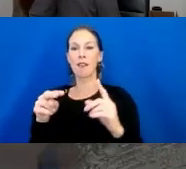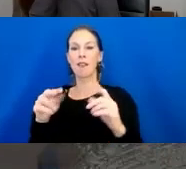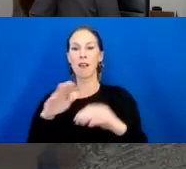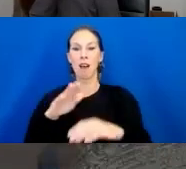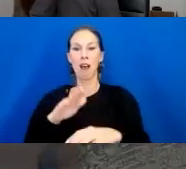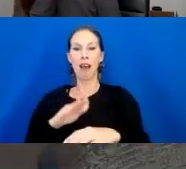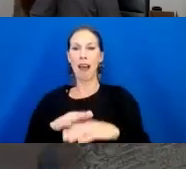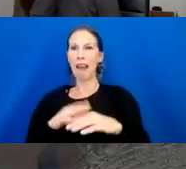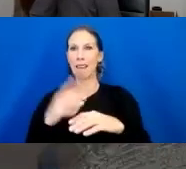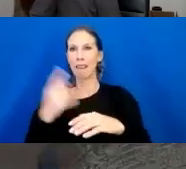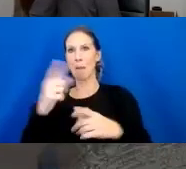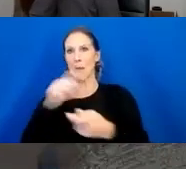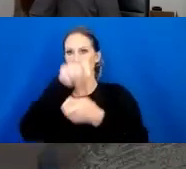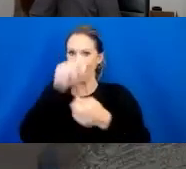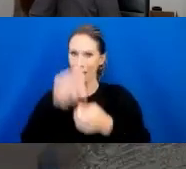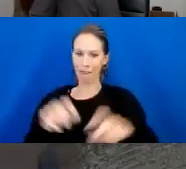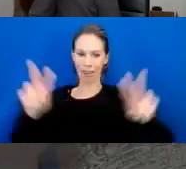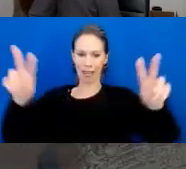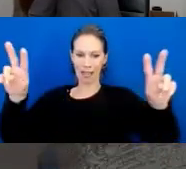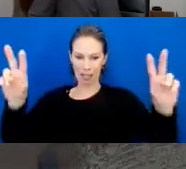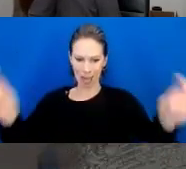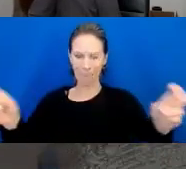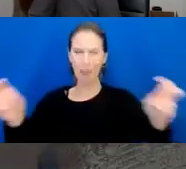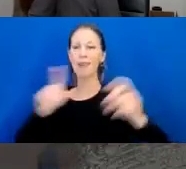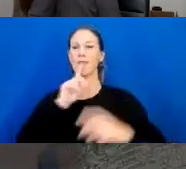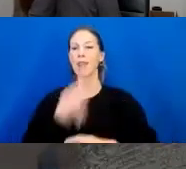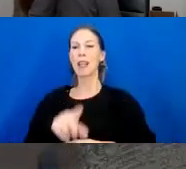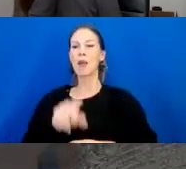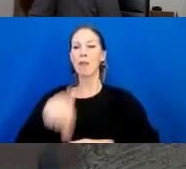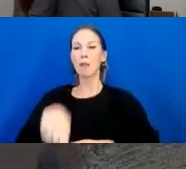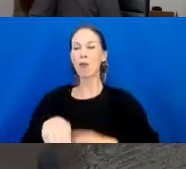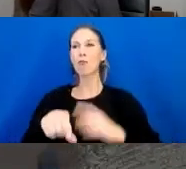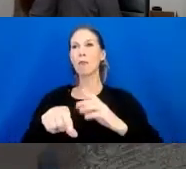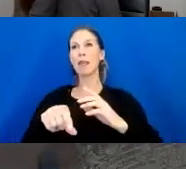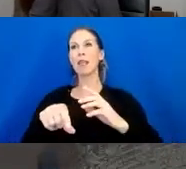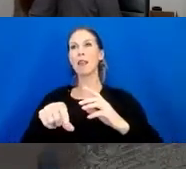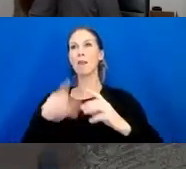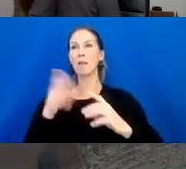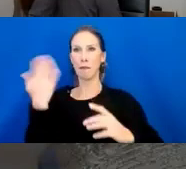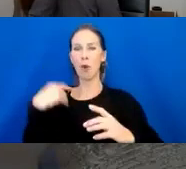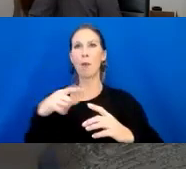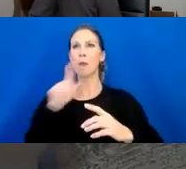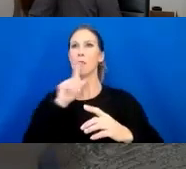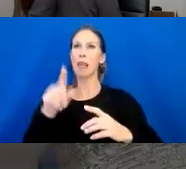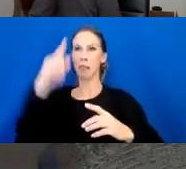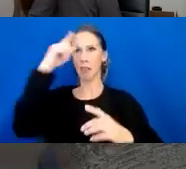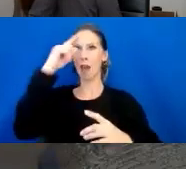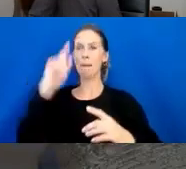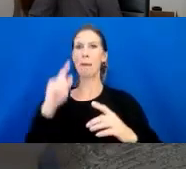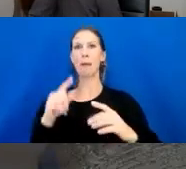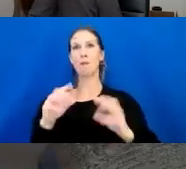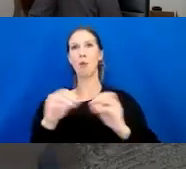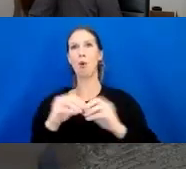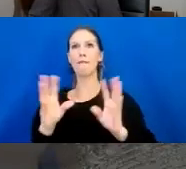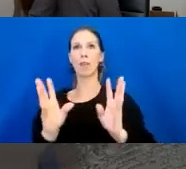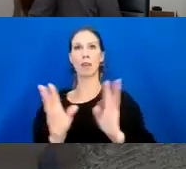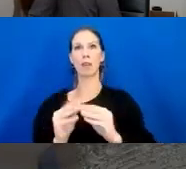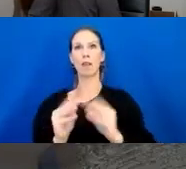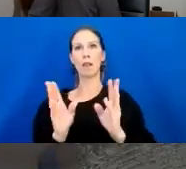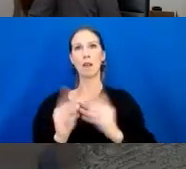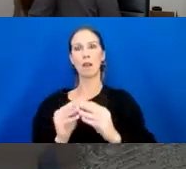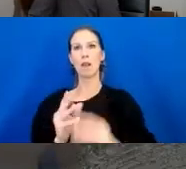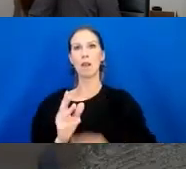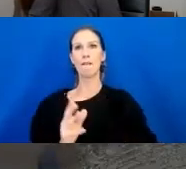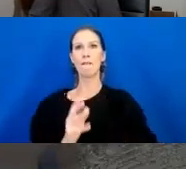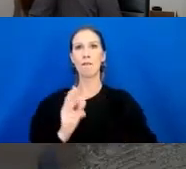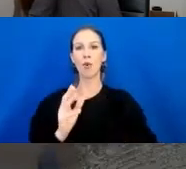or Y or Z that was really intended to be more of a forum than with an underlying paper. We've